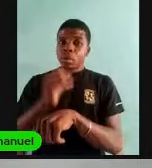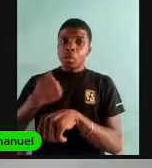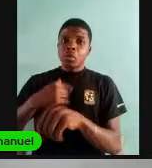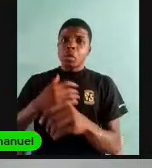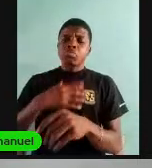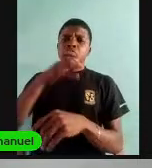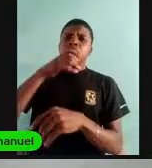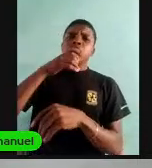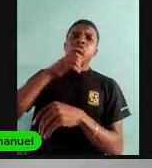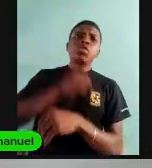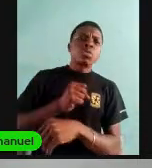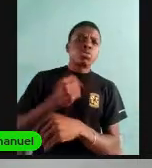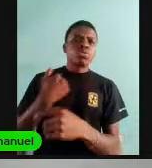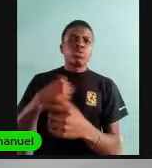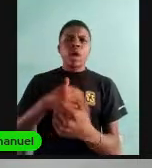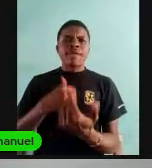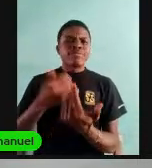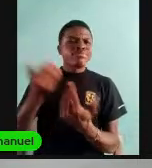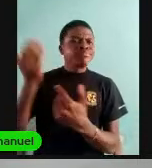and then